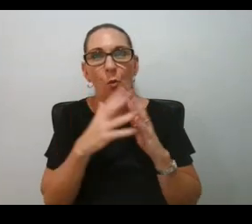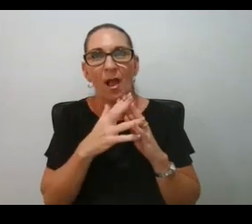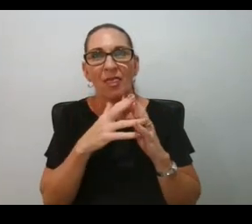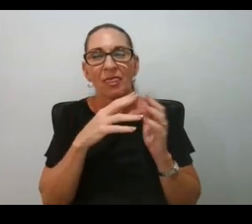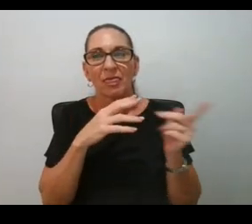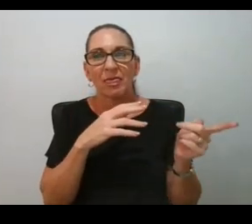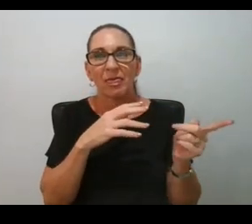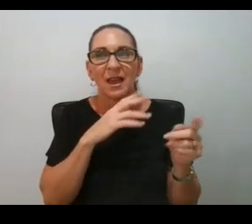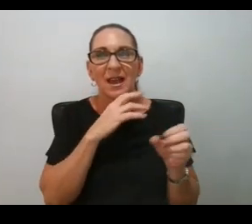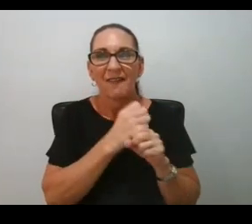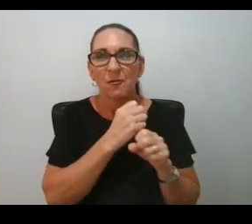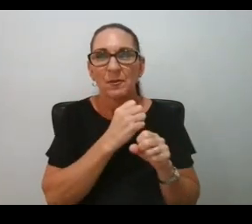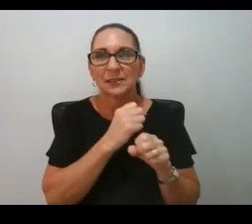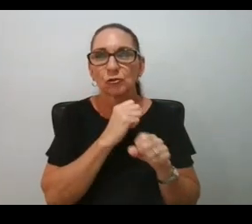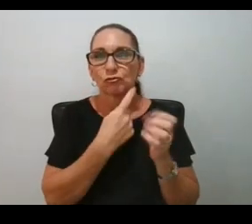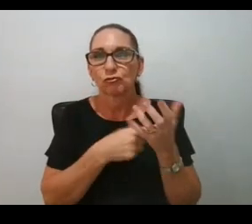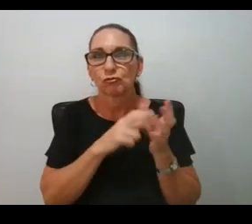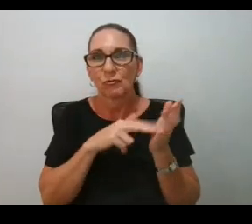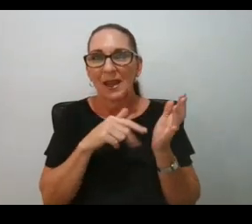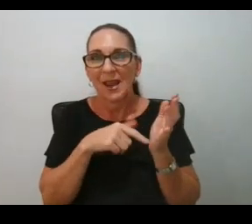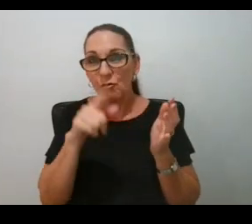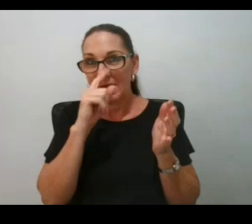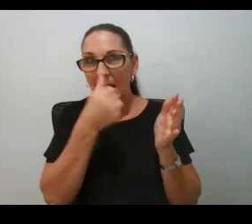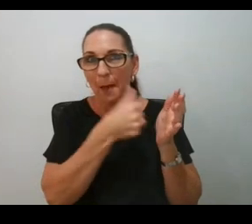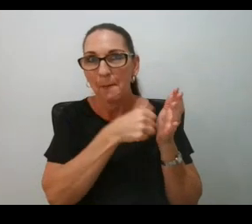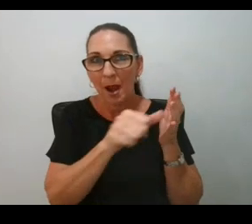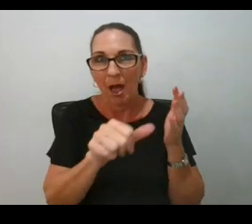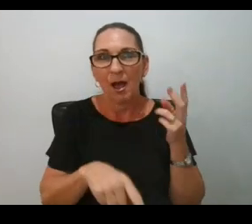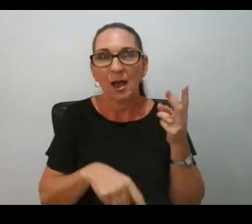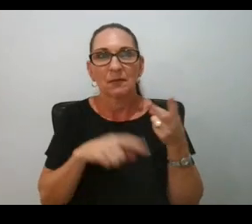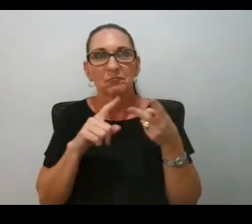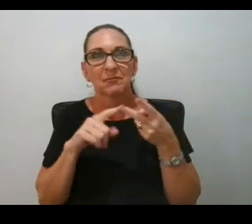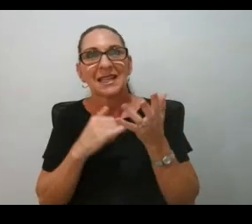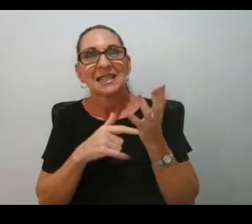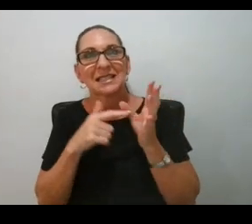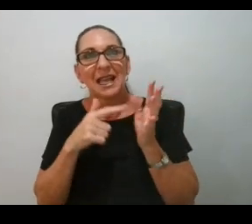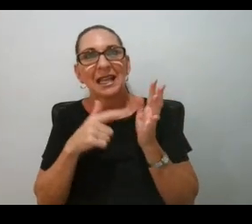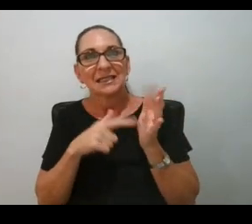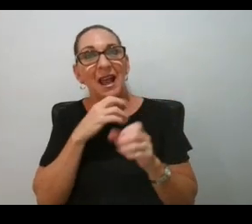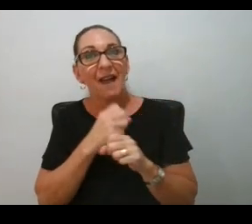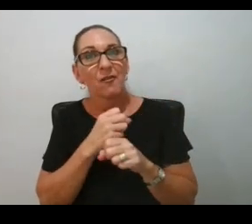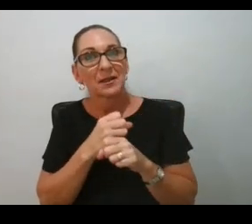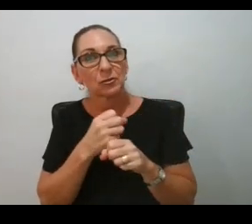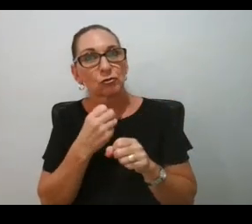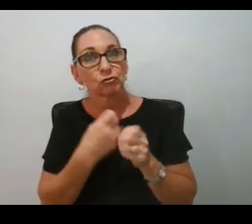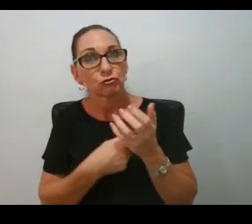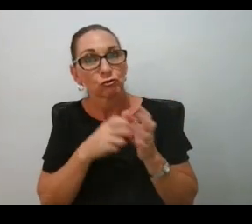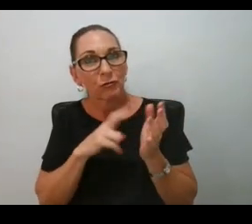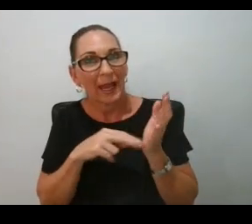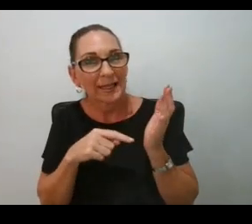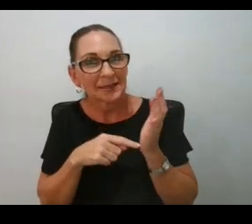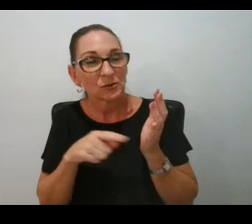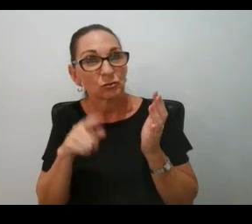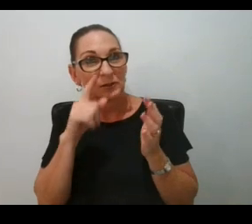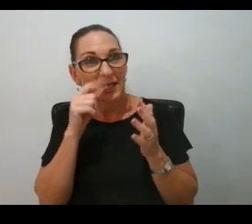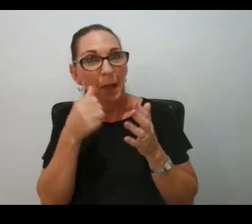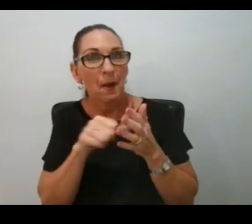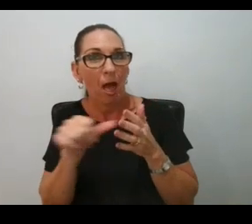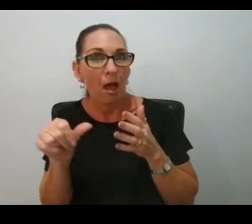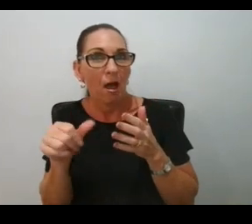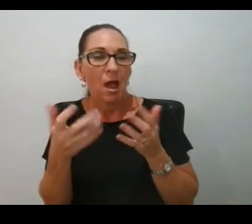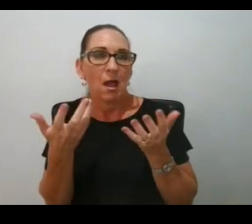are available for people to apply for. There's also state government grants. Things like